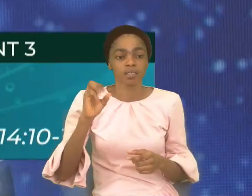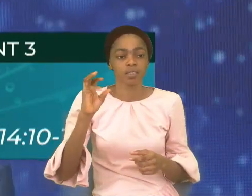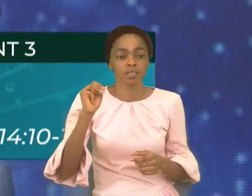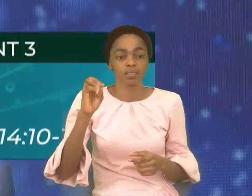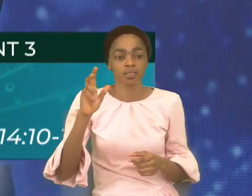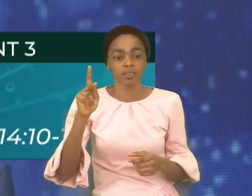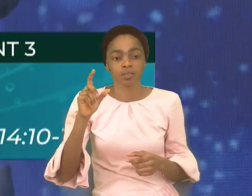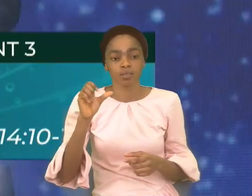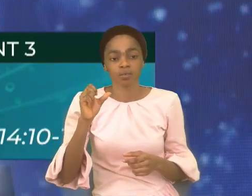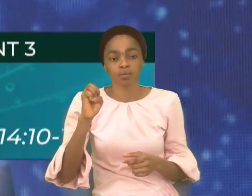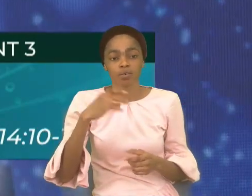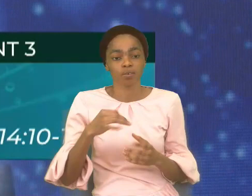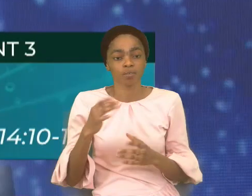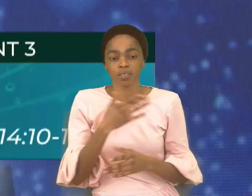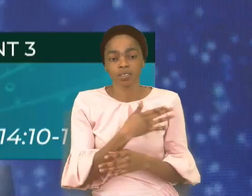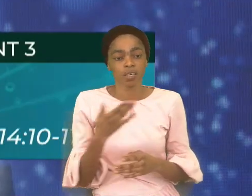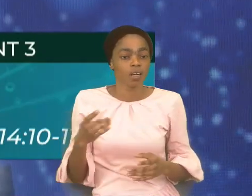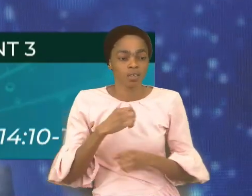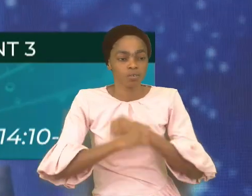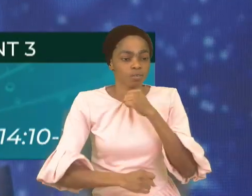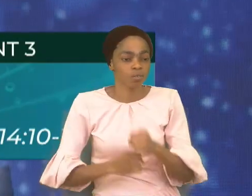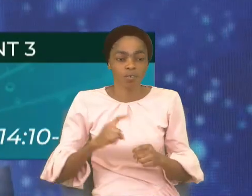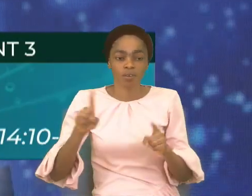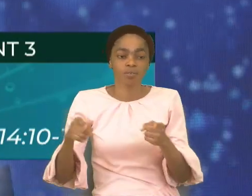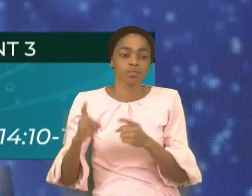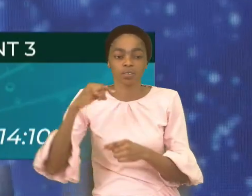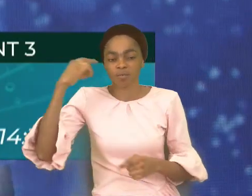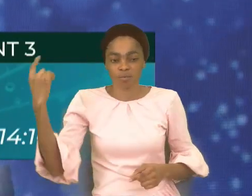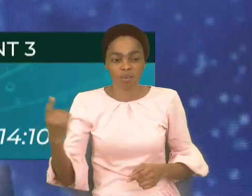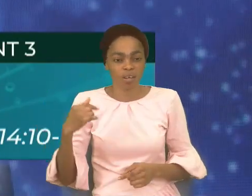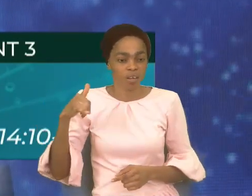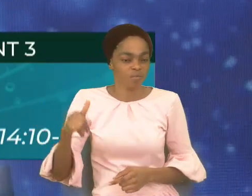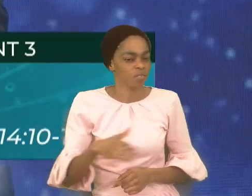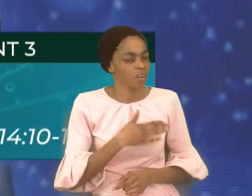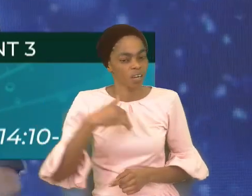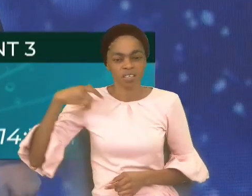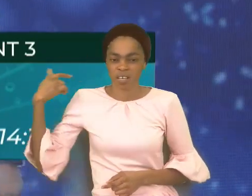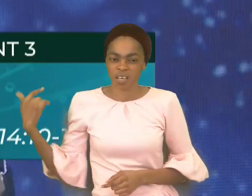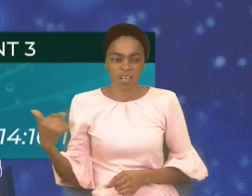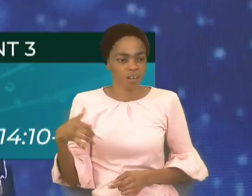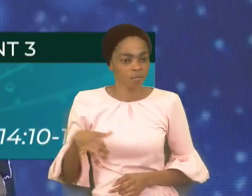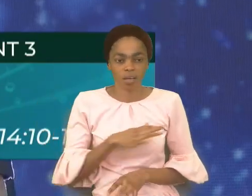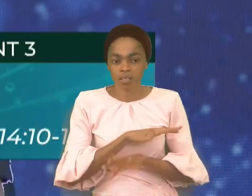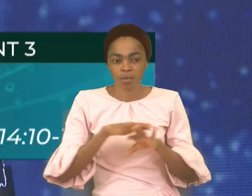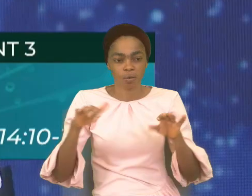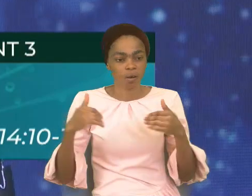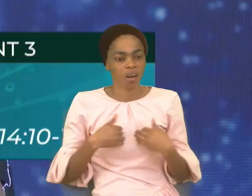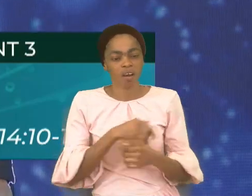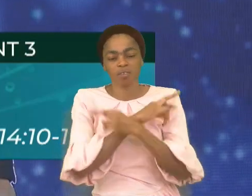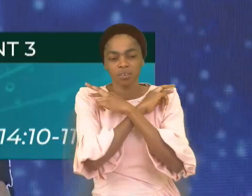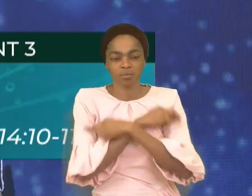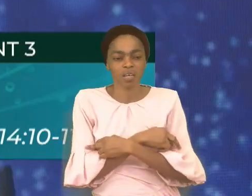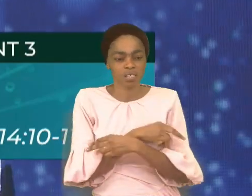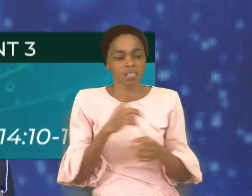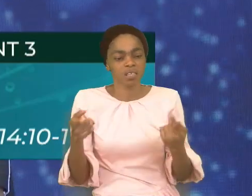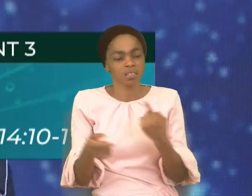and ever, and they have no rest, nor night, day, nor night, who worship the